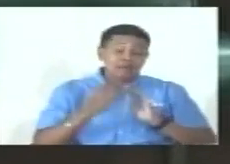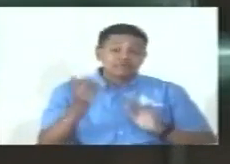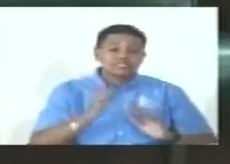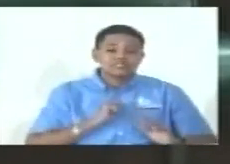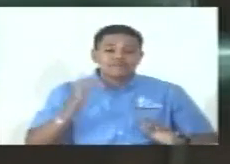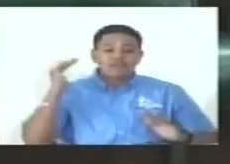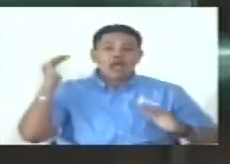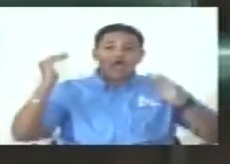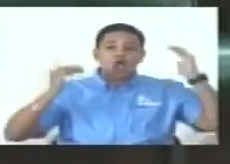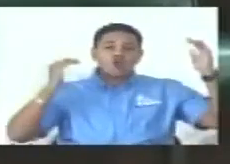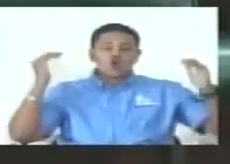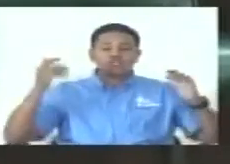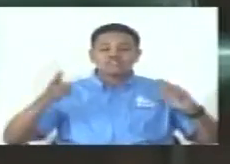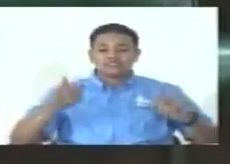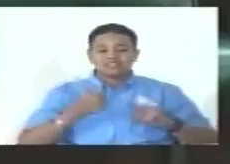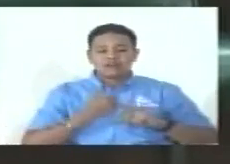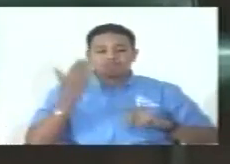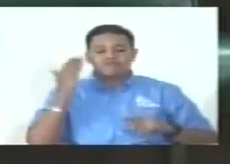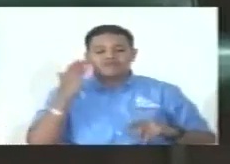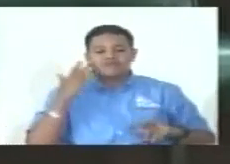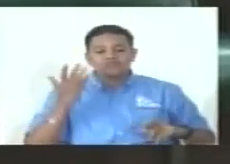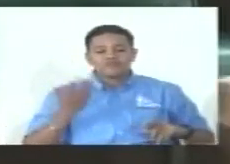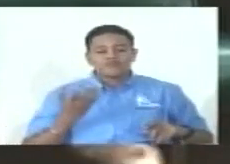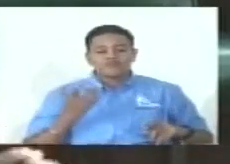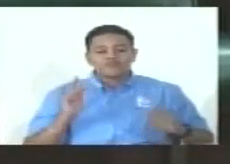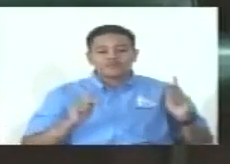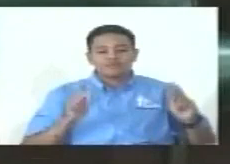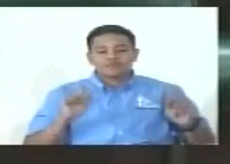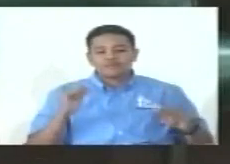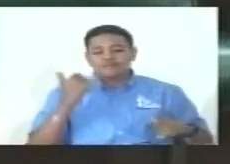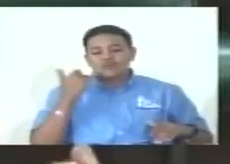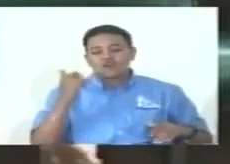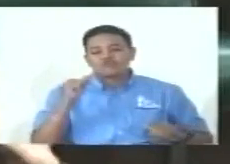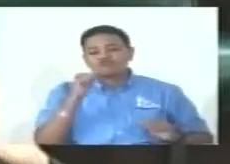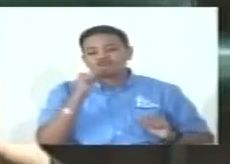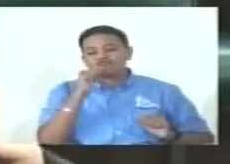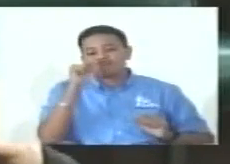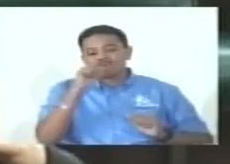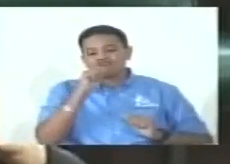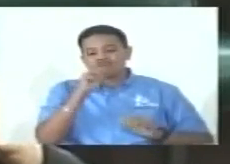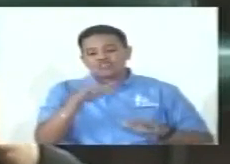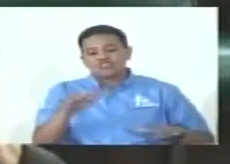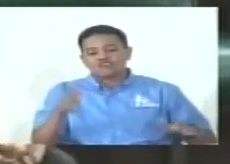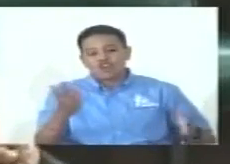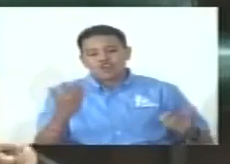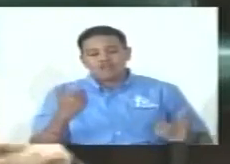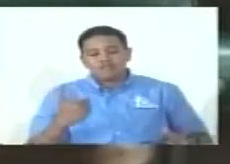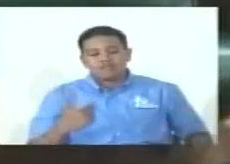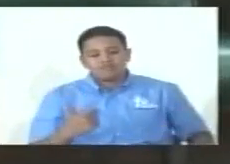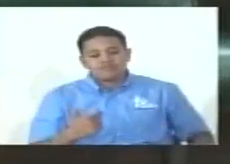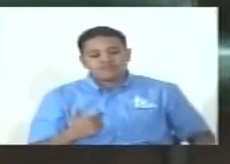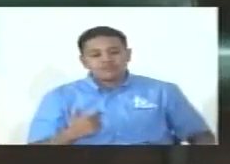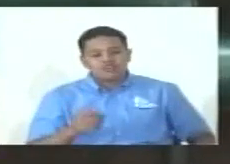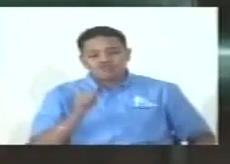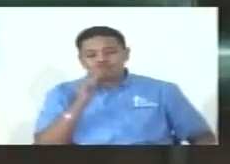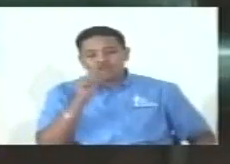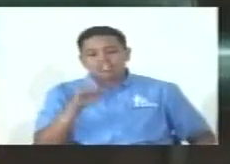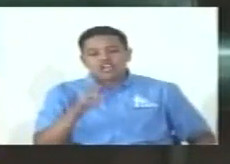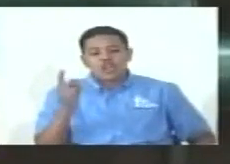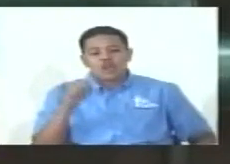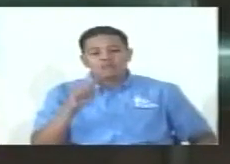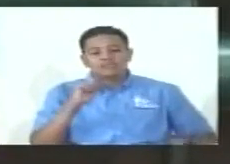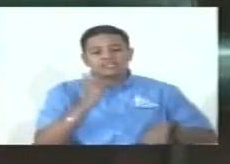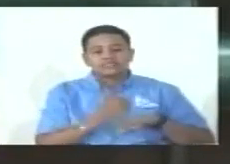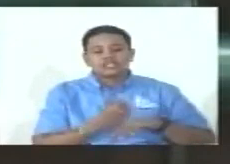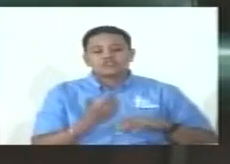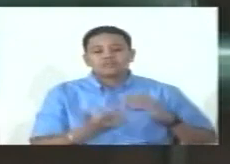adults, you know those people who have to call their grandchild to come and, we experience that, call grandchild to come and set up the thing for